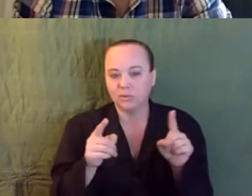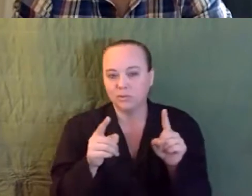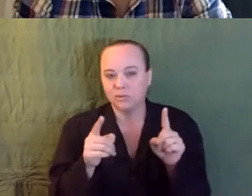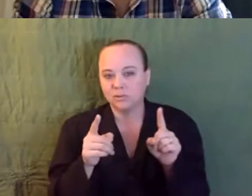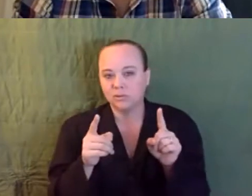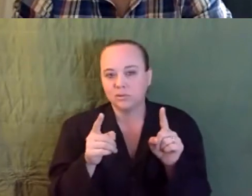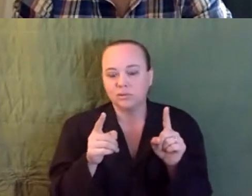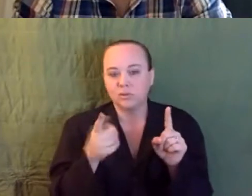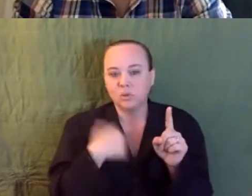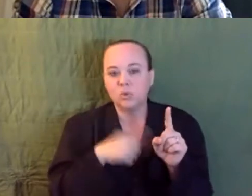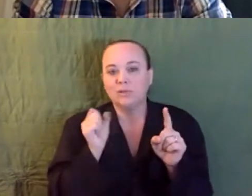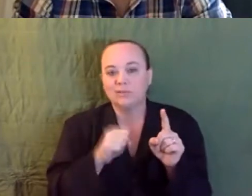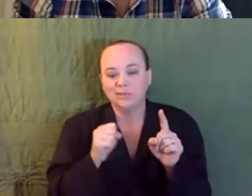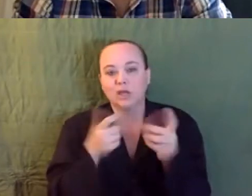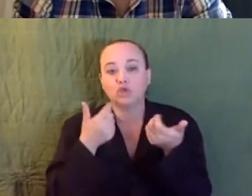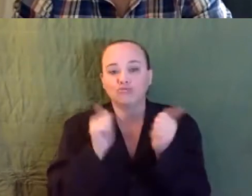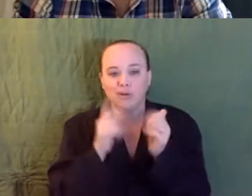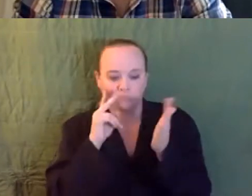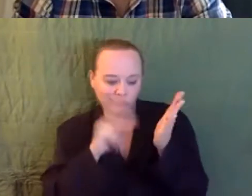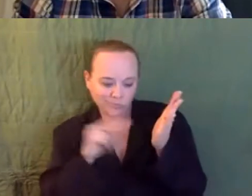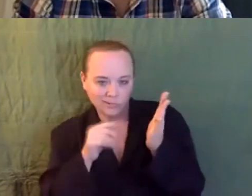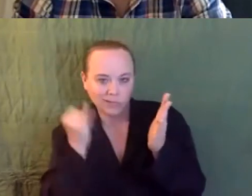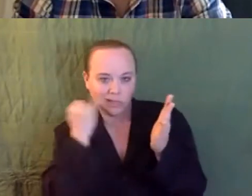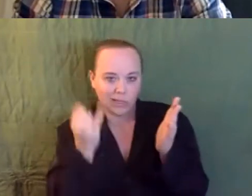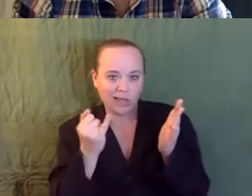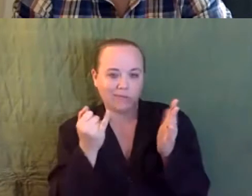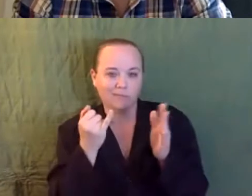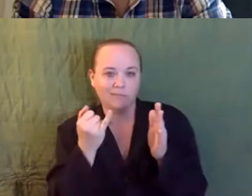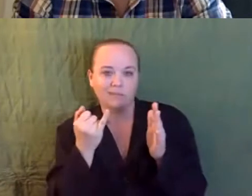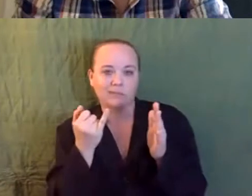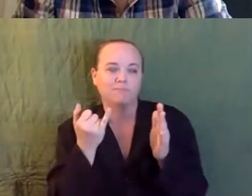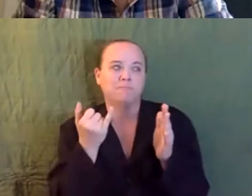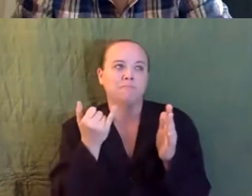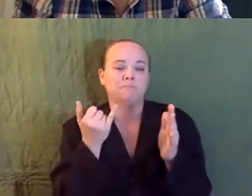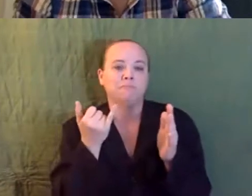we could look into perhaps whether or not there's a preemption issue